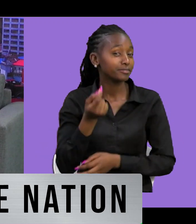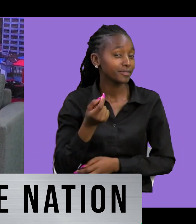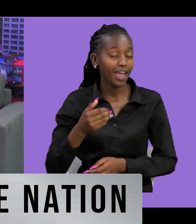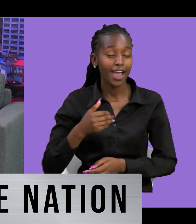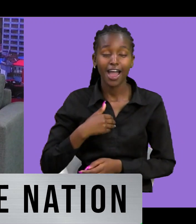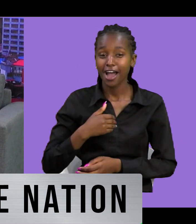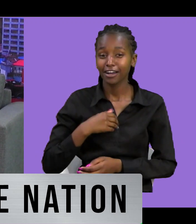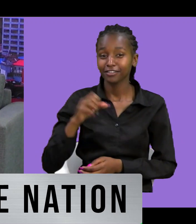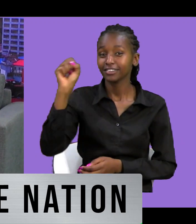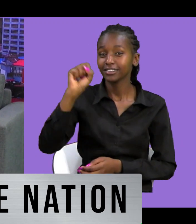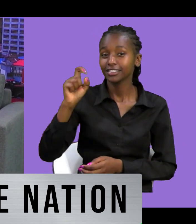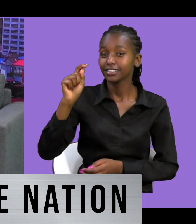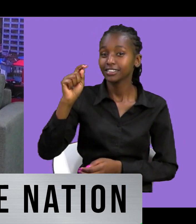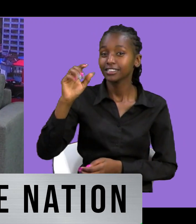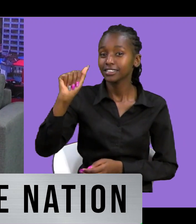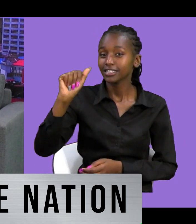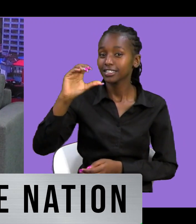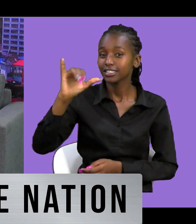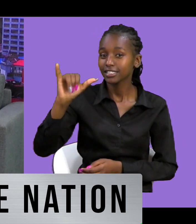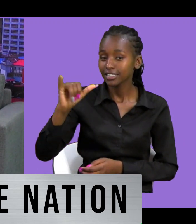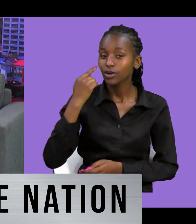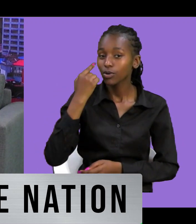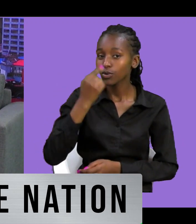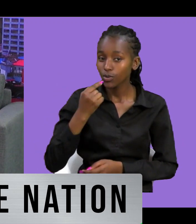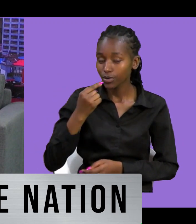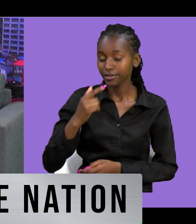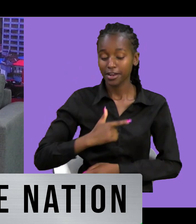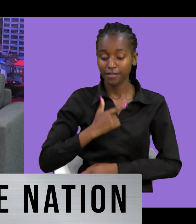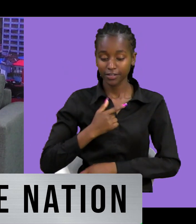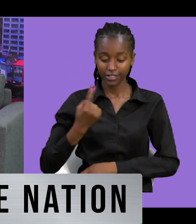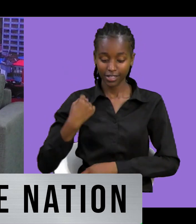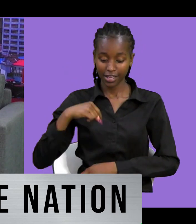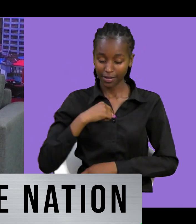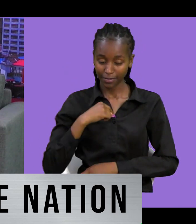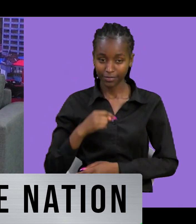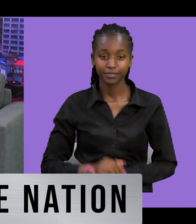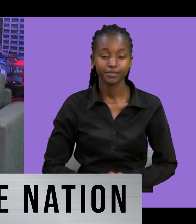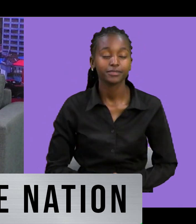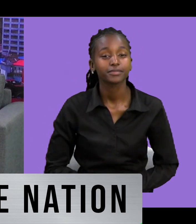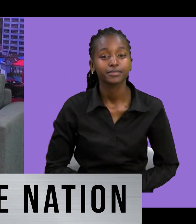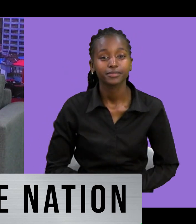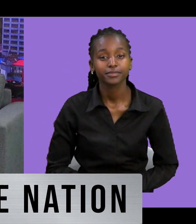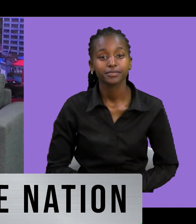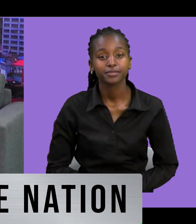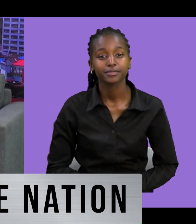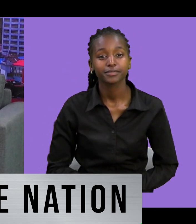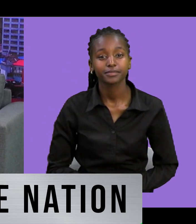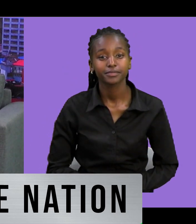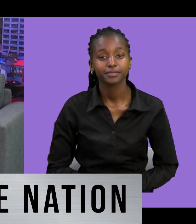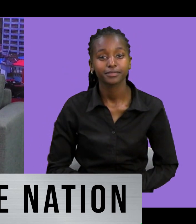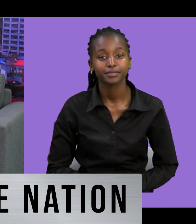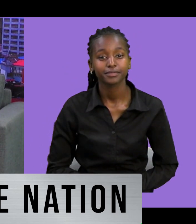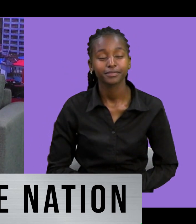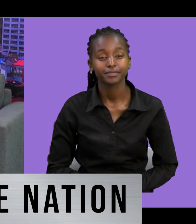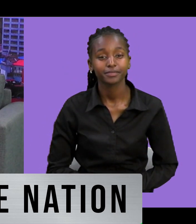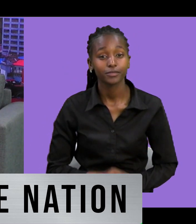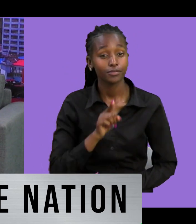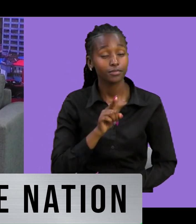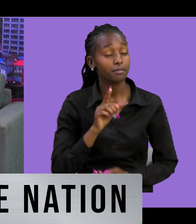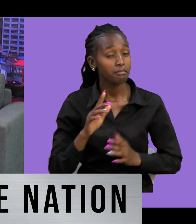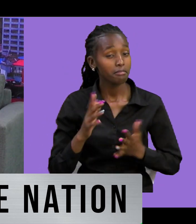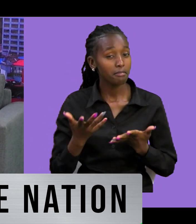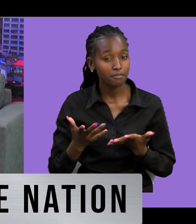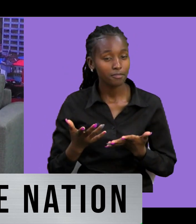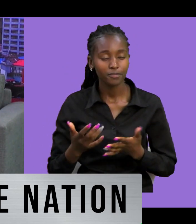Stacy Awiti. Stacy Awiti is our guest today. High five. Hi, how are you? Yes, fine. Karibu